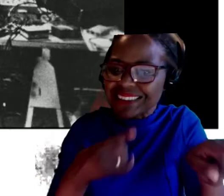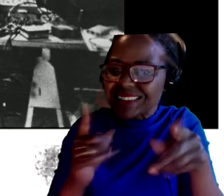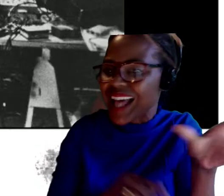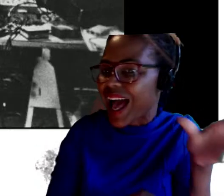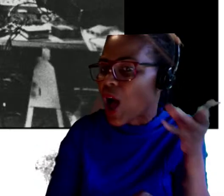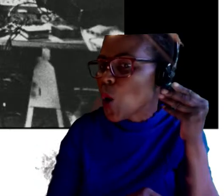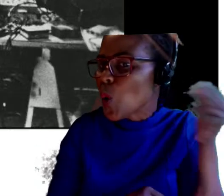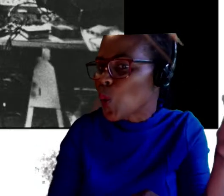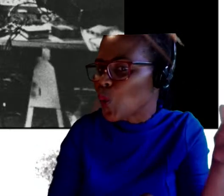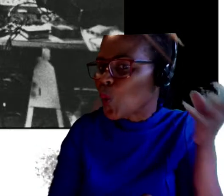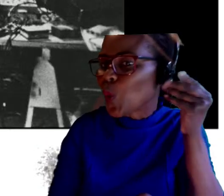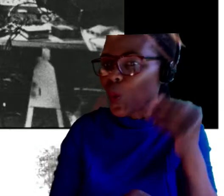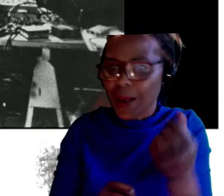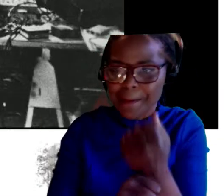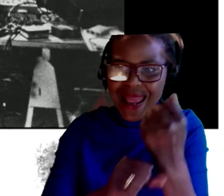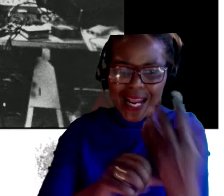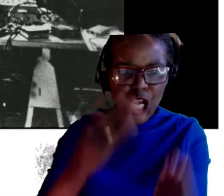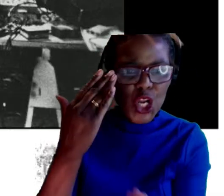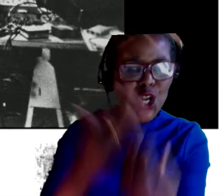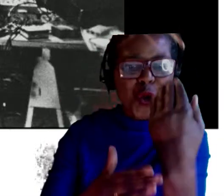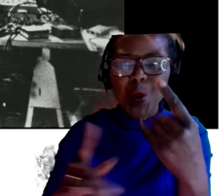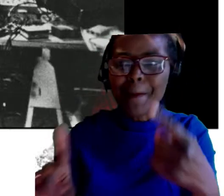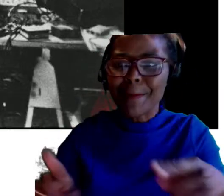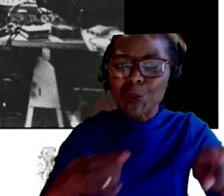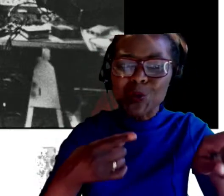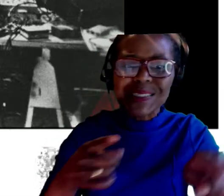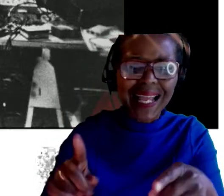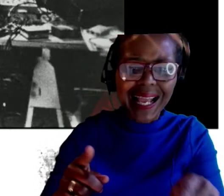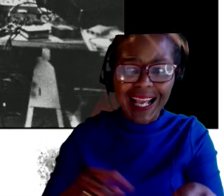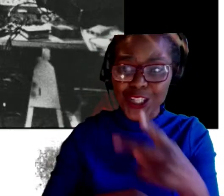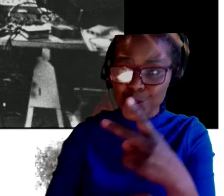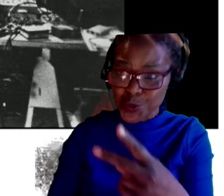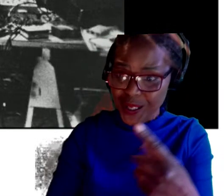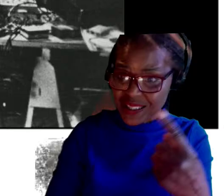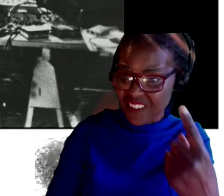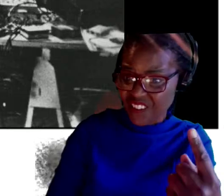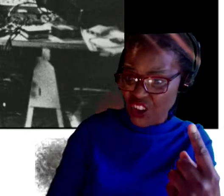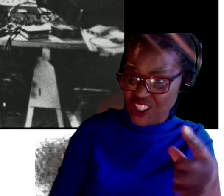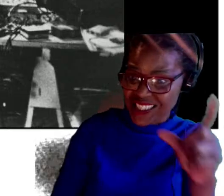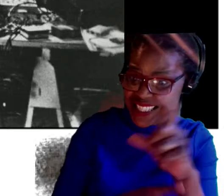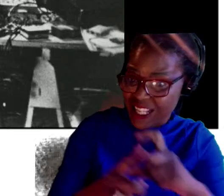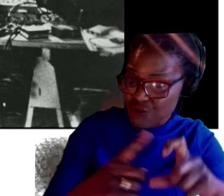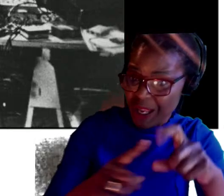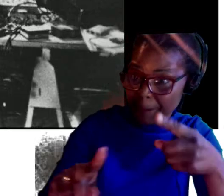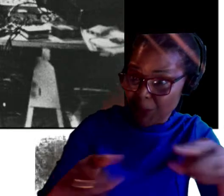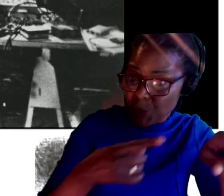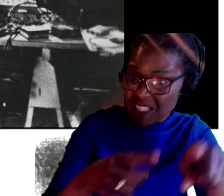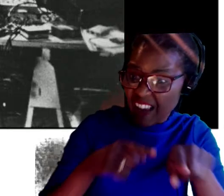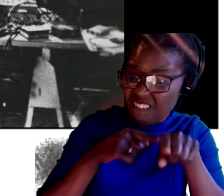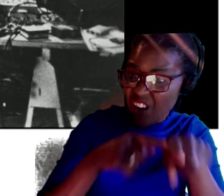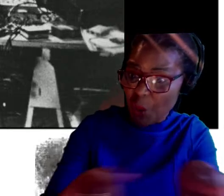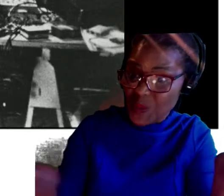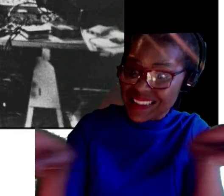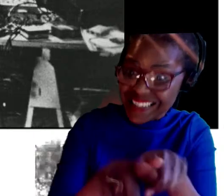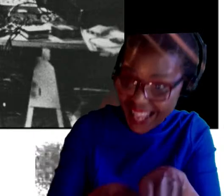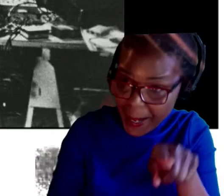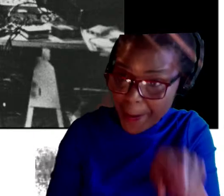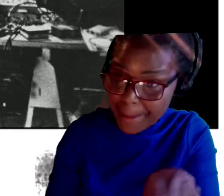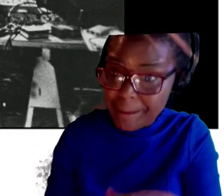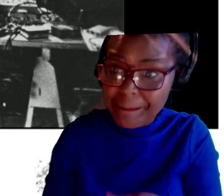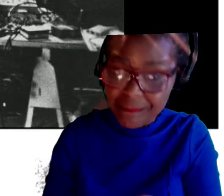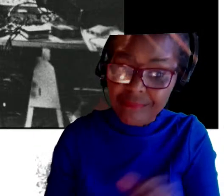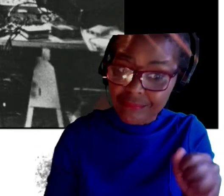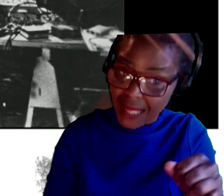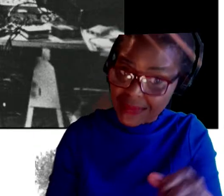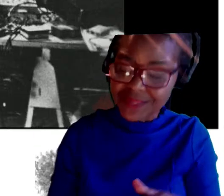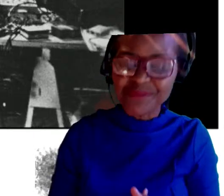new compositions. God knows how much 21st century music can be described in exactly that way. We'll skip next